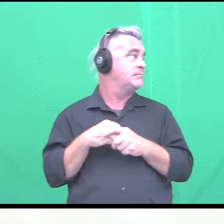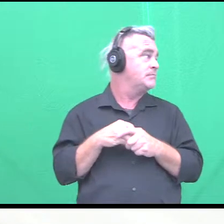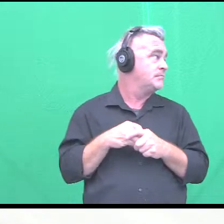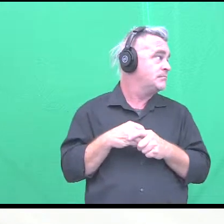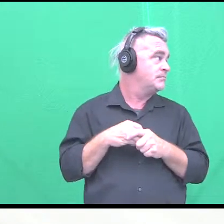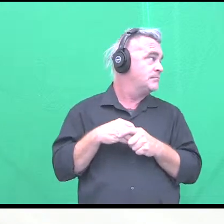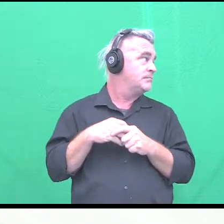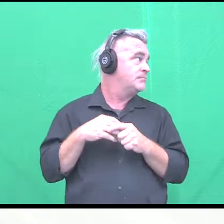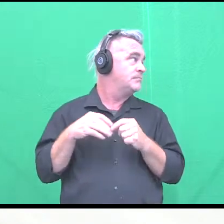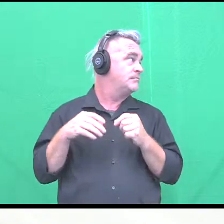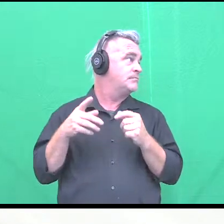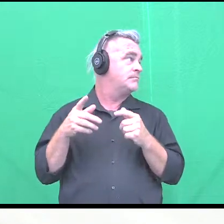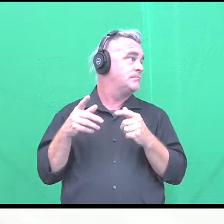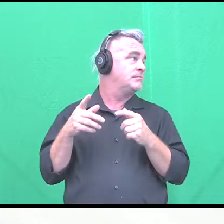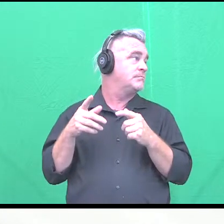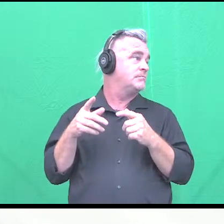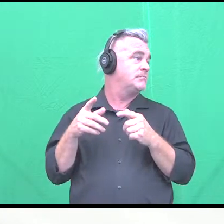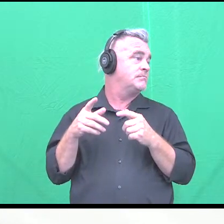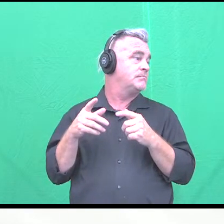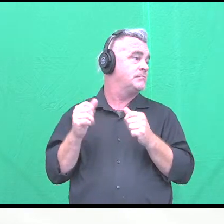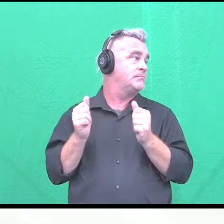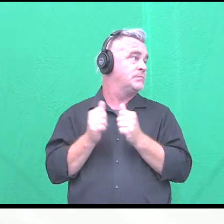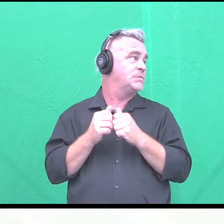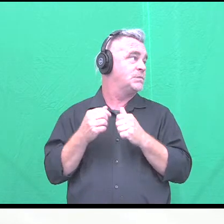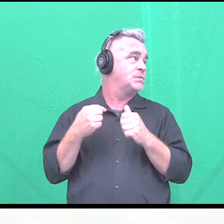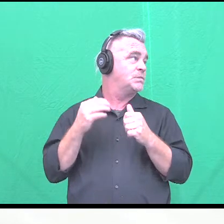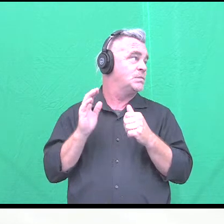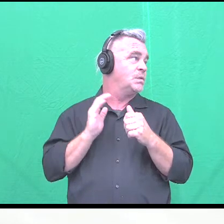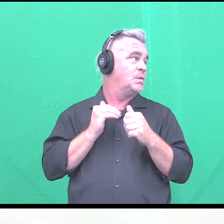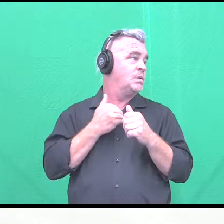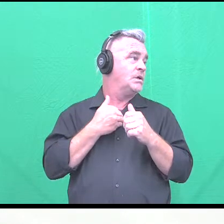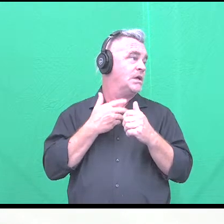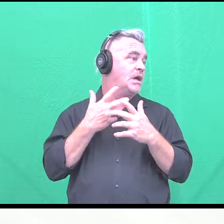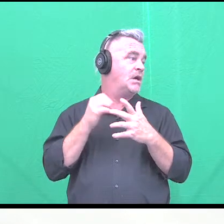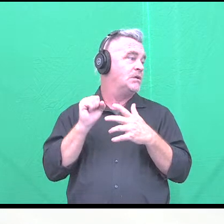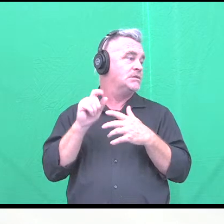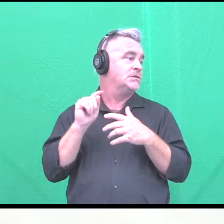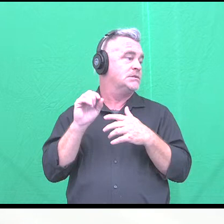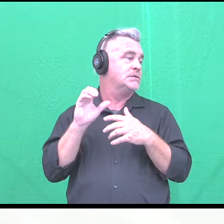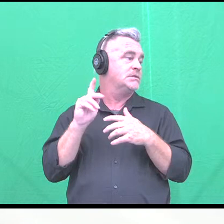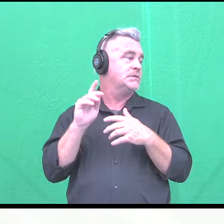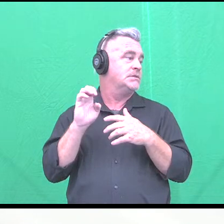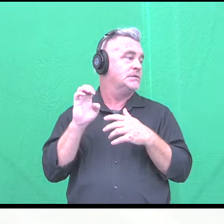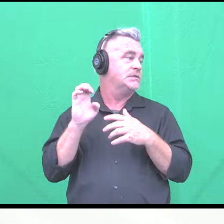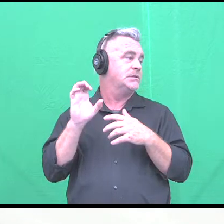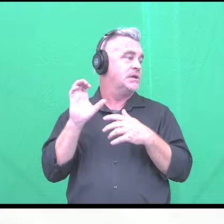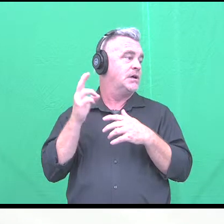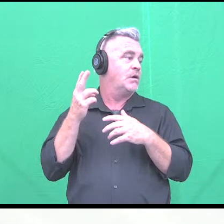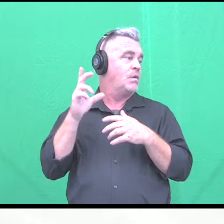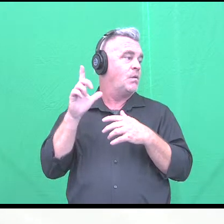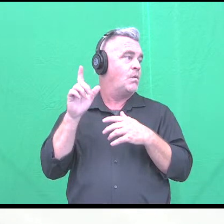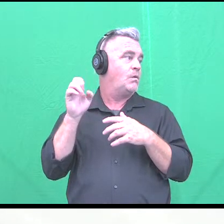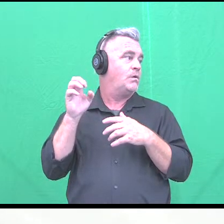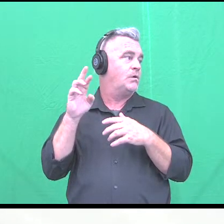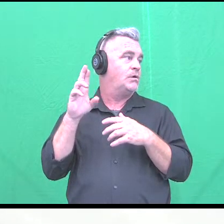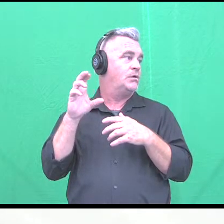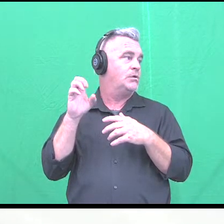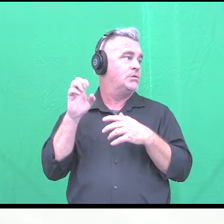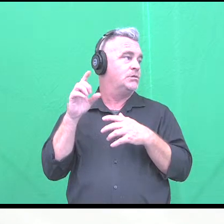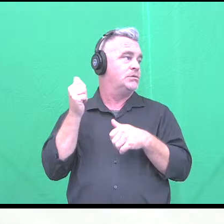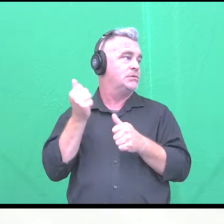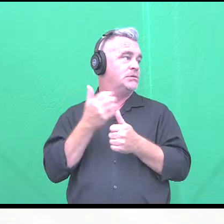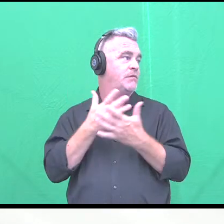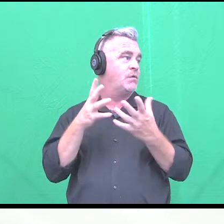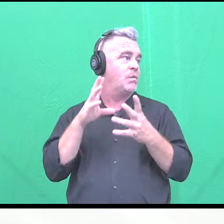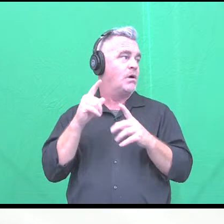outreach with our stakeholders and community members in local